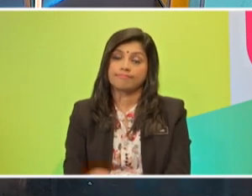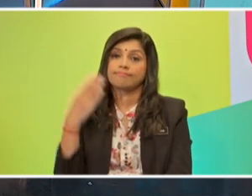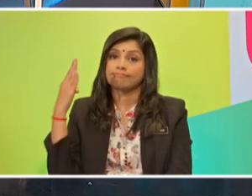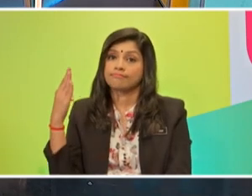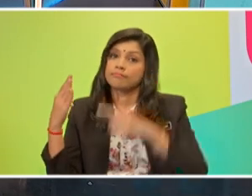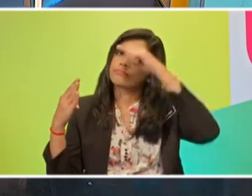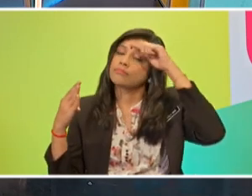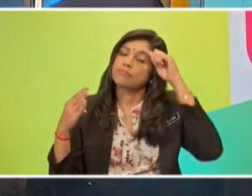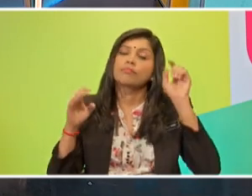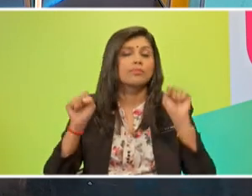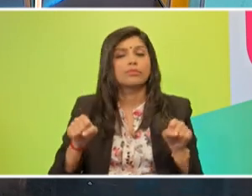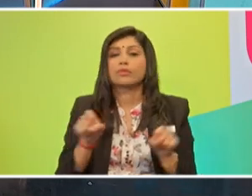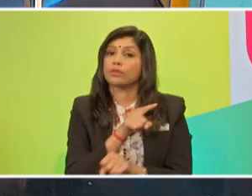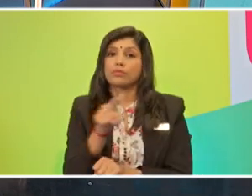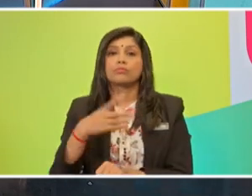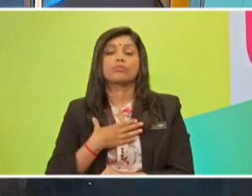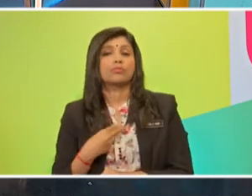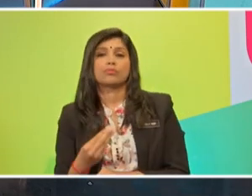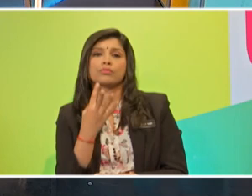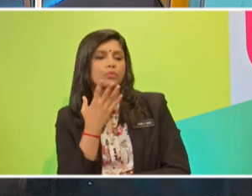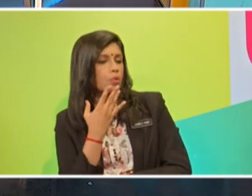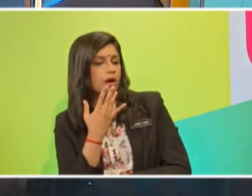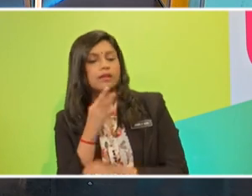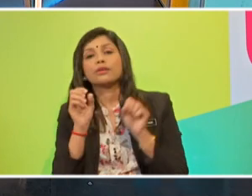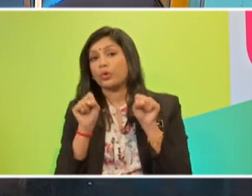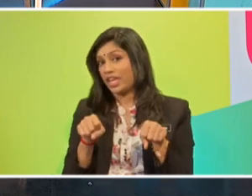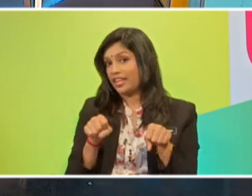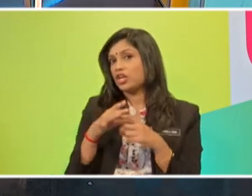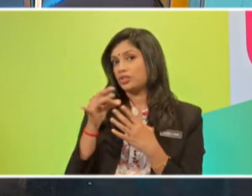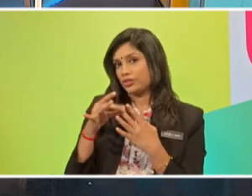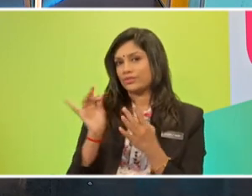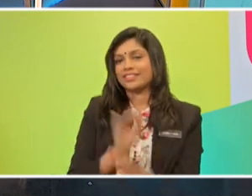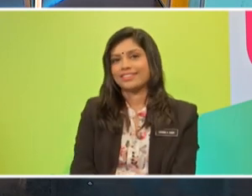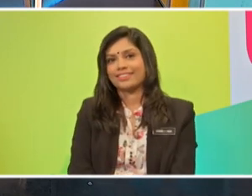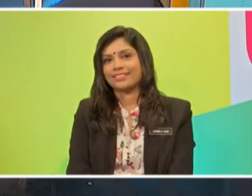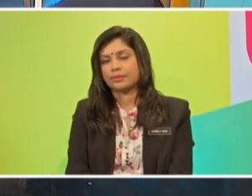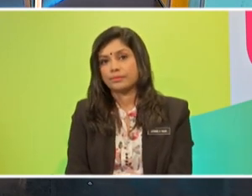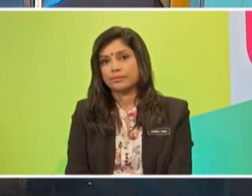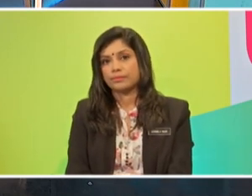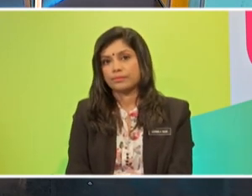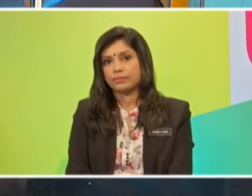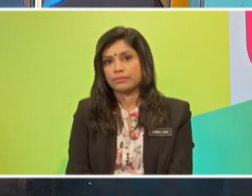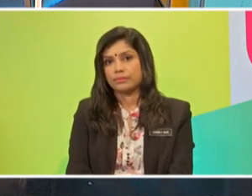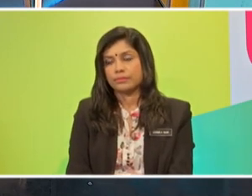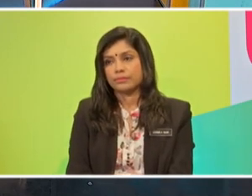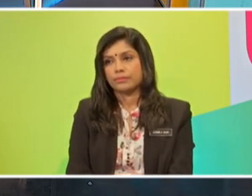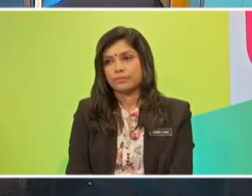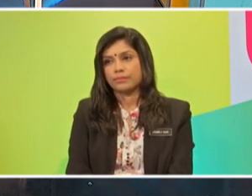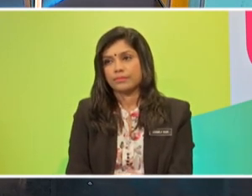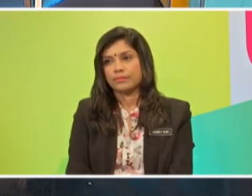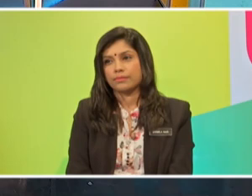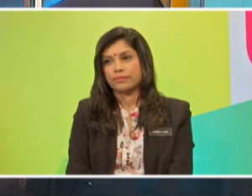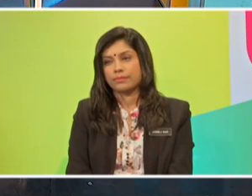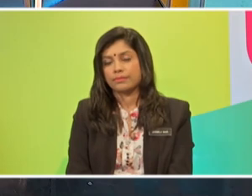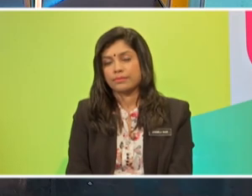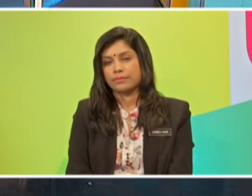blue. Just write the capital letter. Okay. The letter B. So, B. I will write A. Mm-hmm. Okay. Or children,